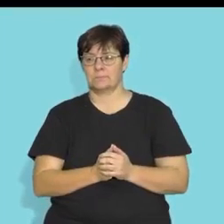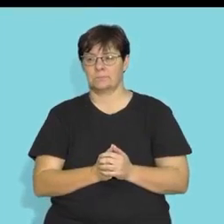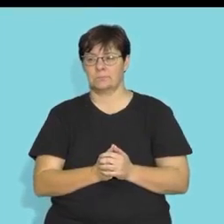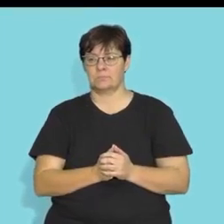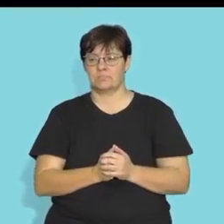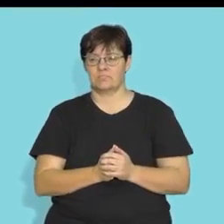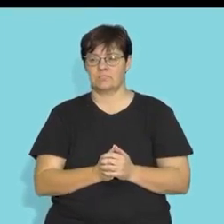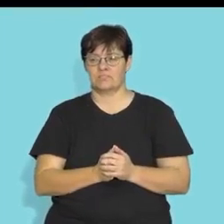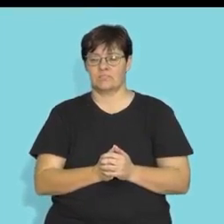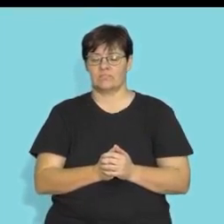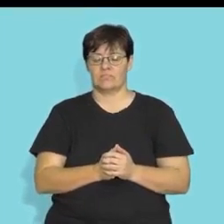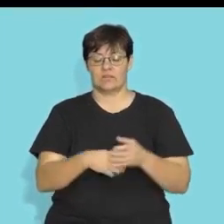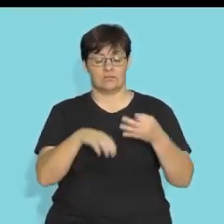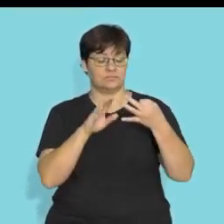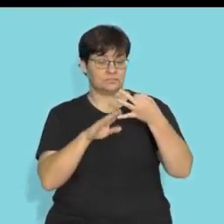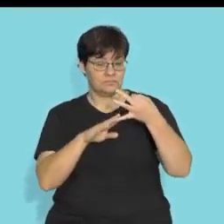atmosphere.